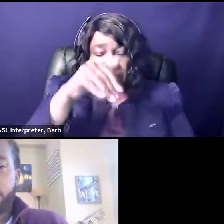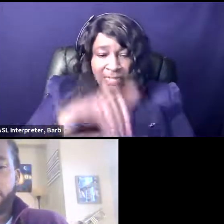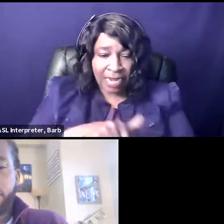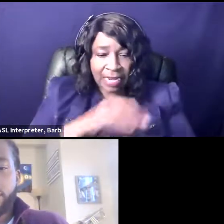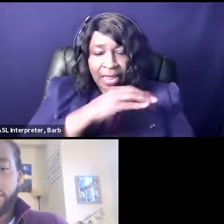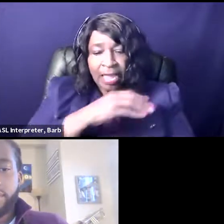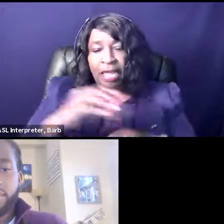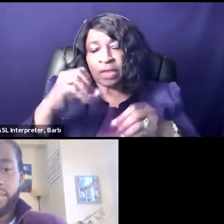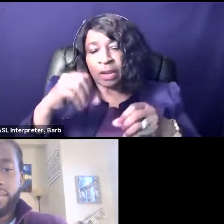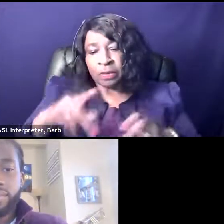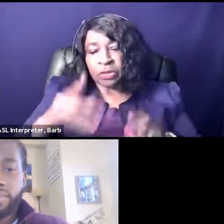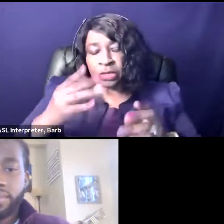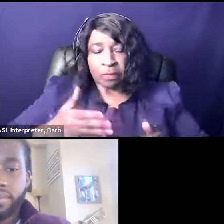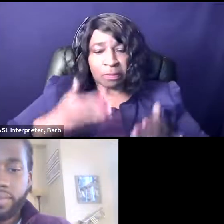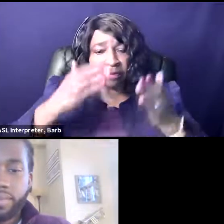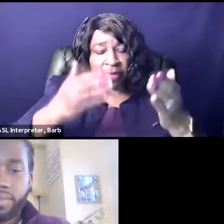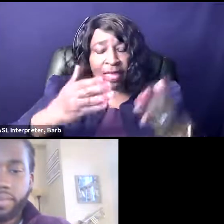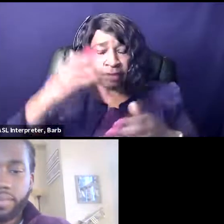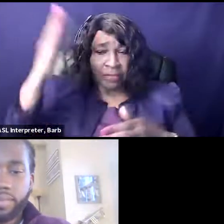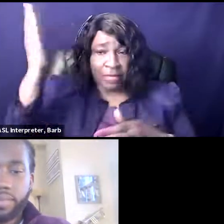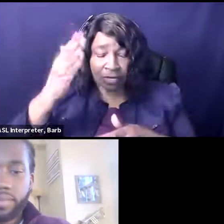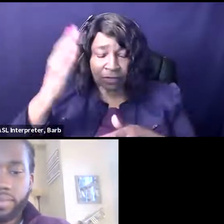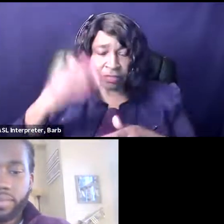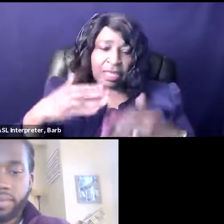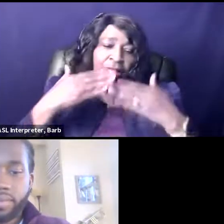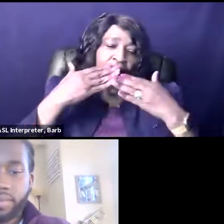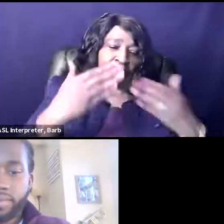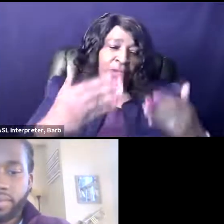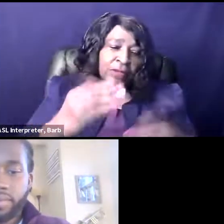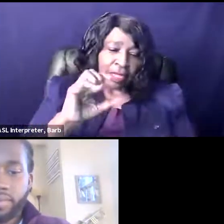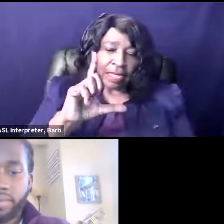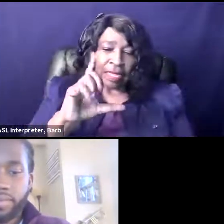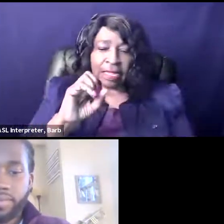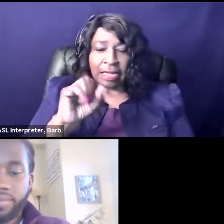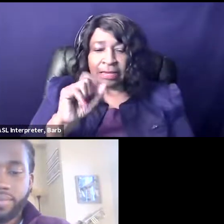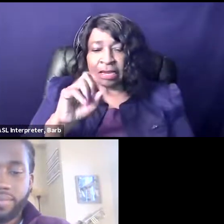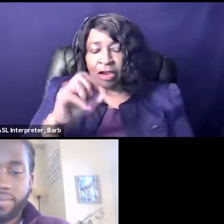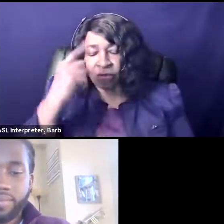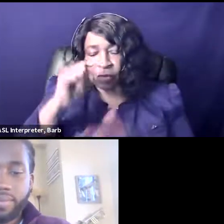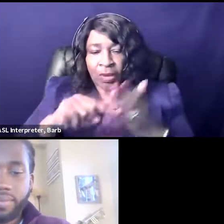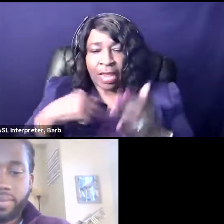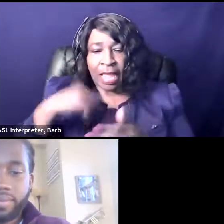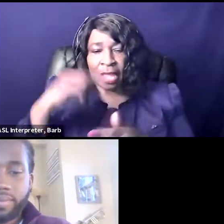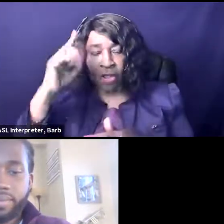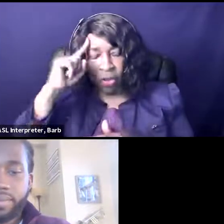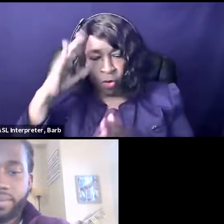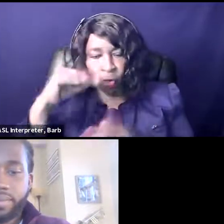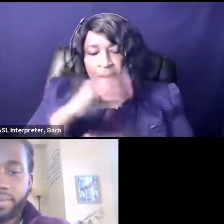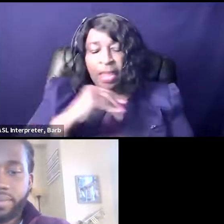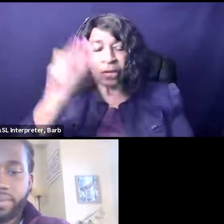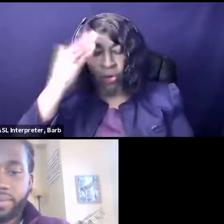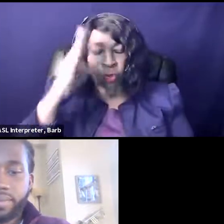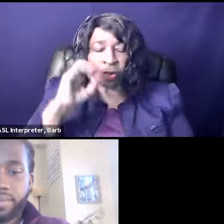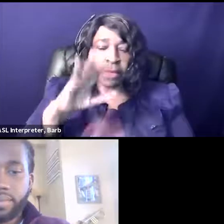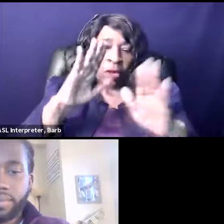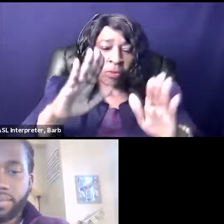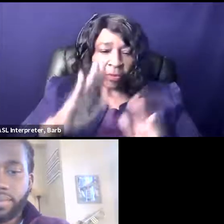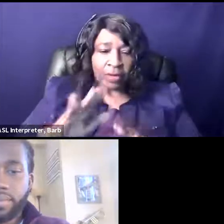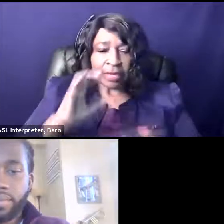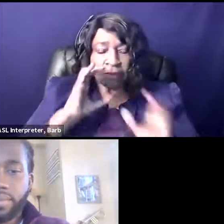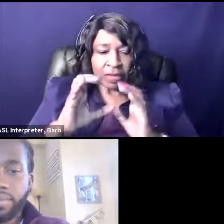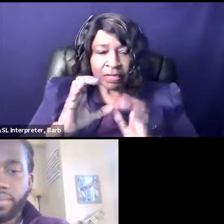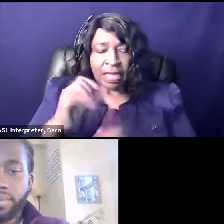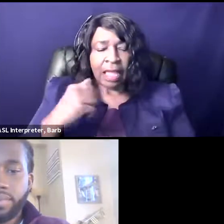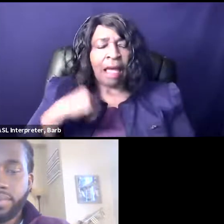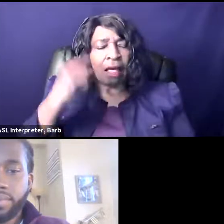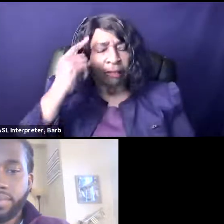lecture. And thank you, Lester, for what I'm hoping and I know will be a great conversation. I think you bring up a really good